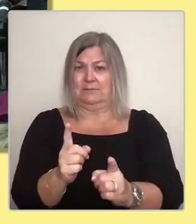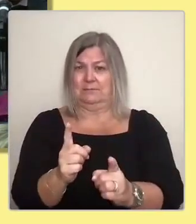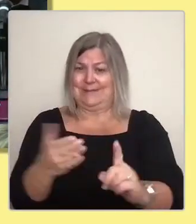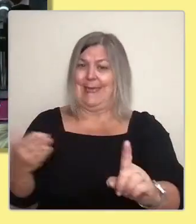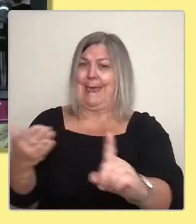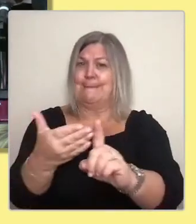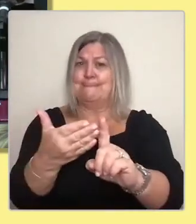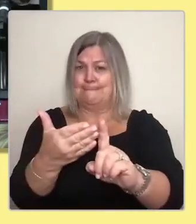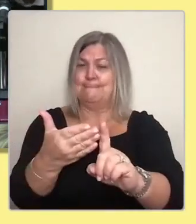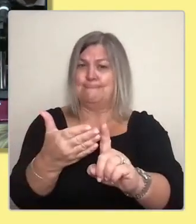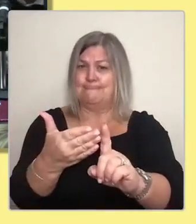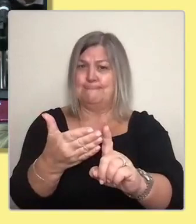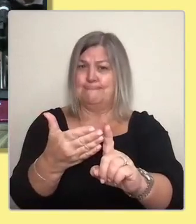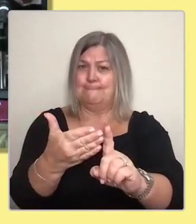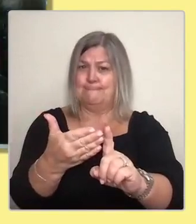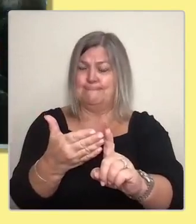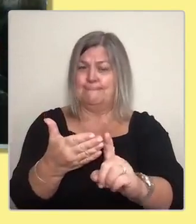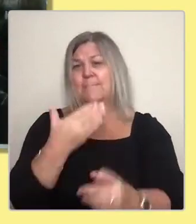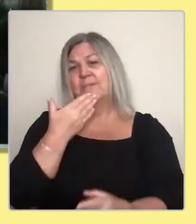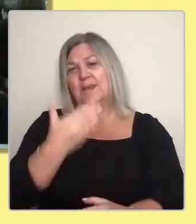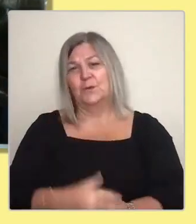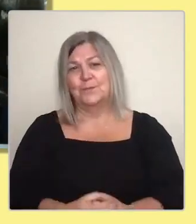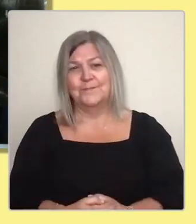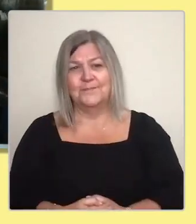this contest. Thank you.